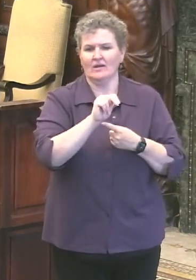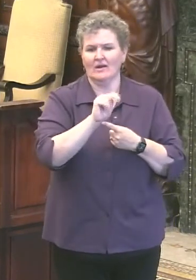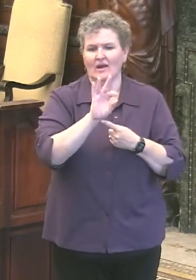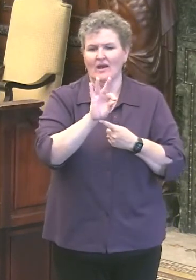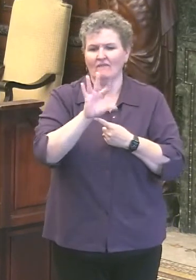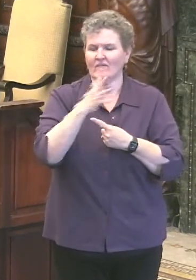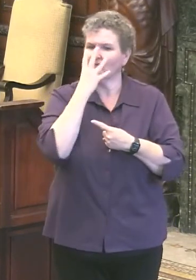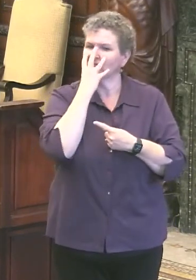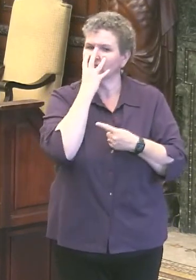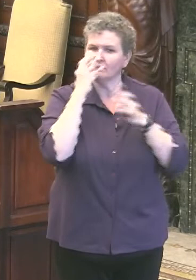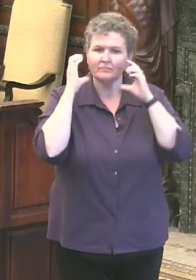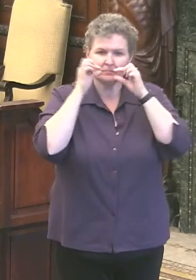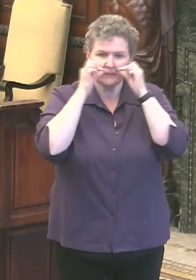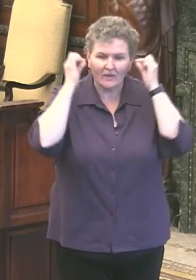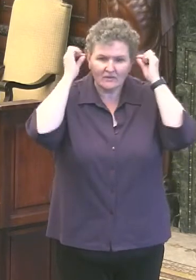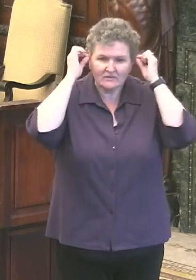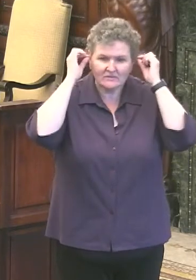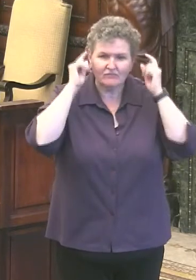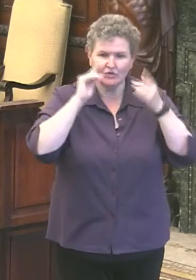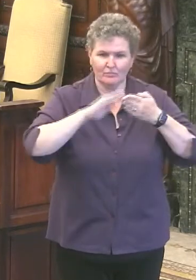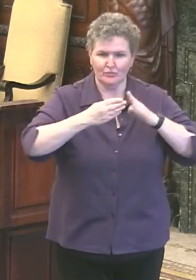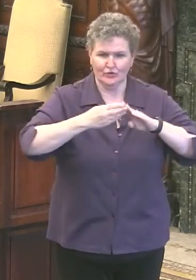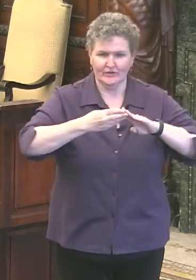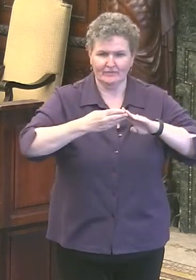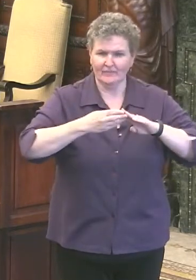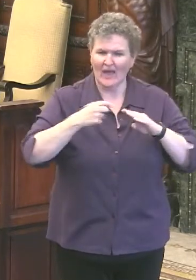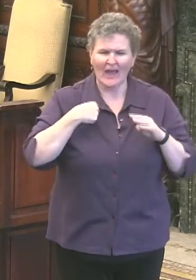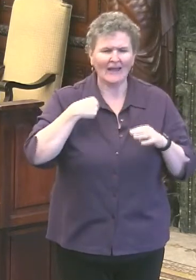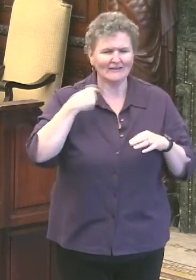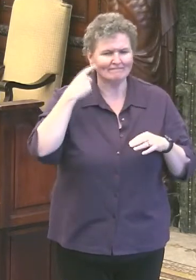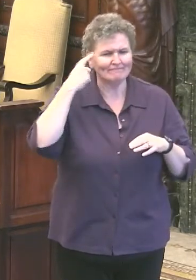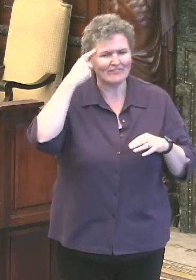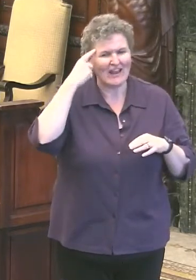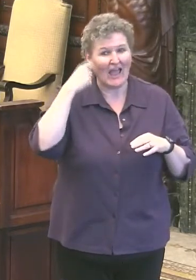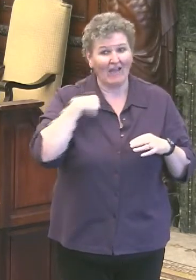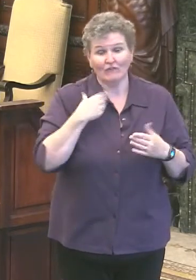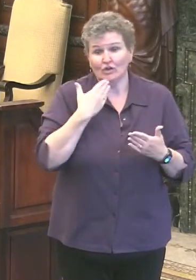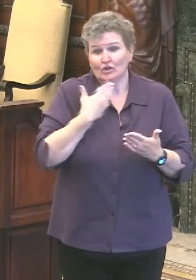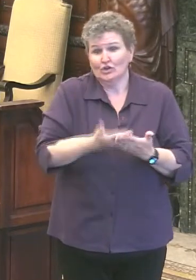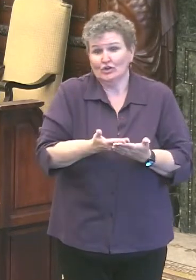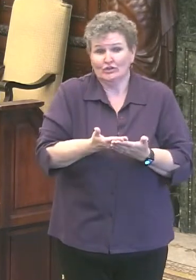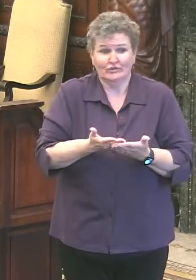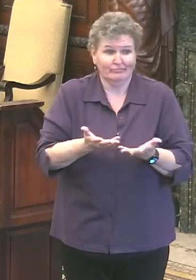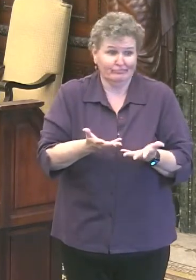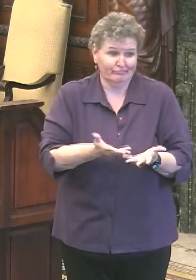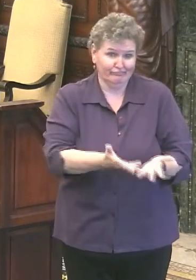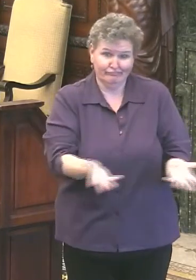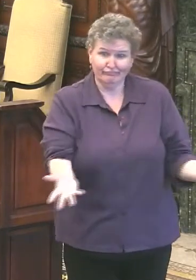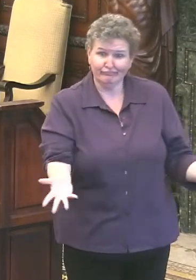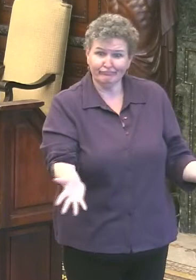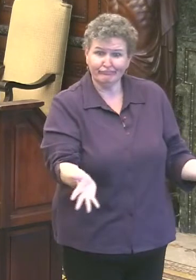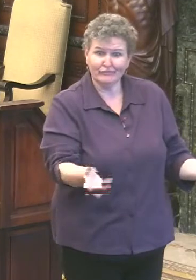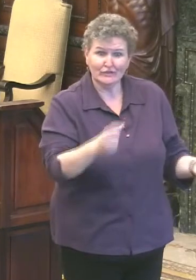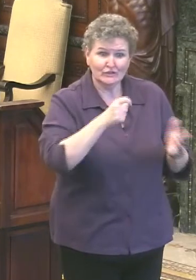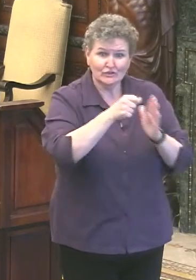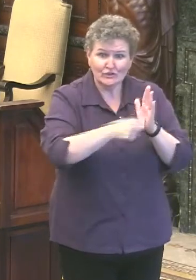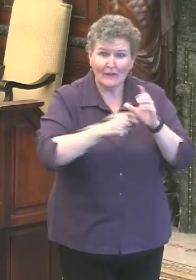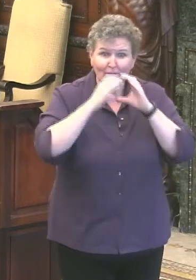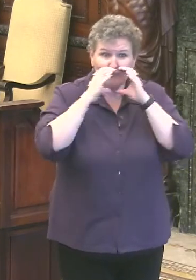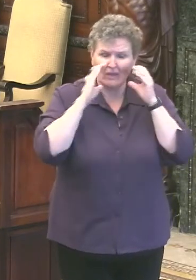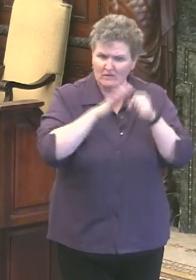city. I think we have a good supply of surgical masks at this point,